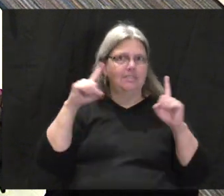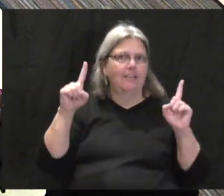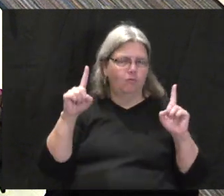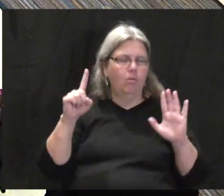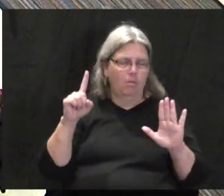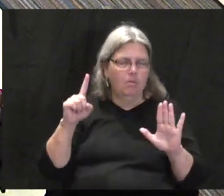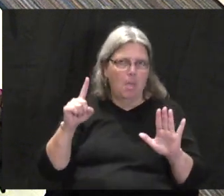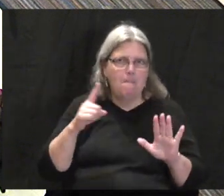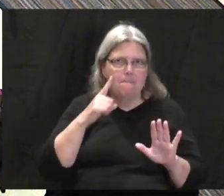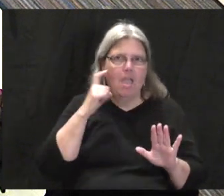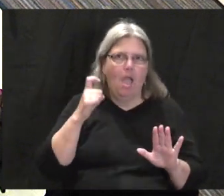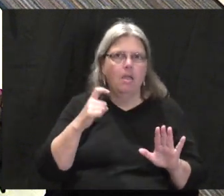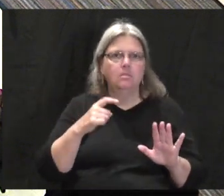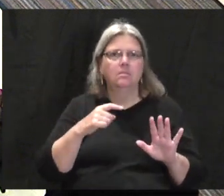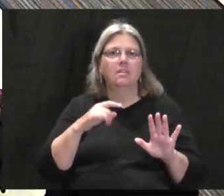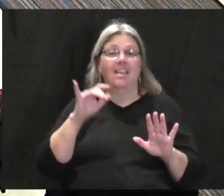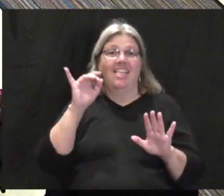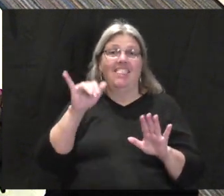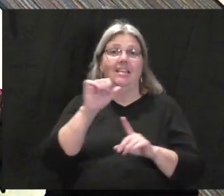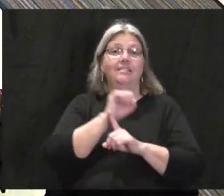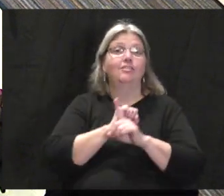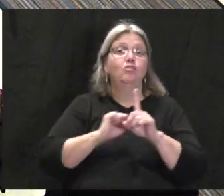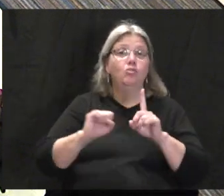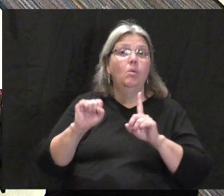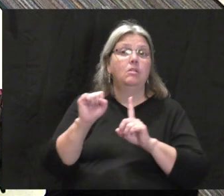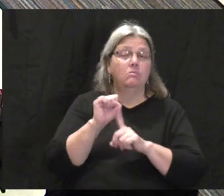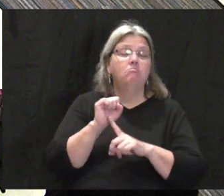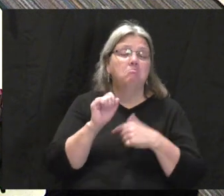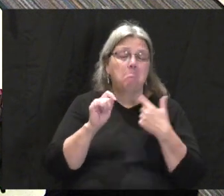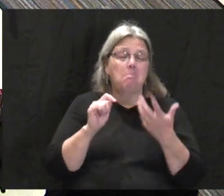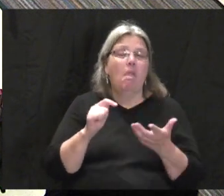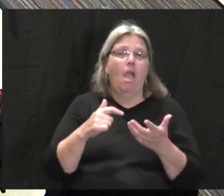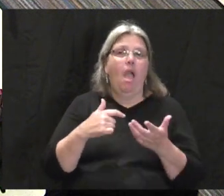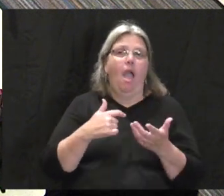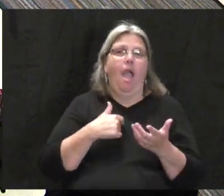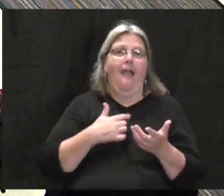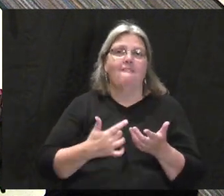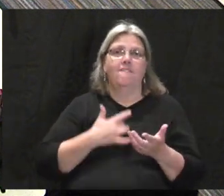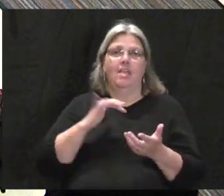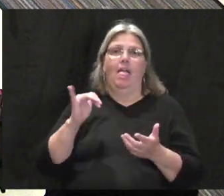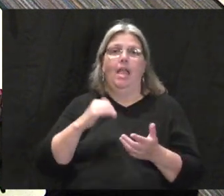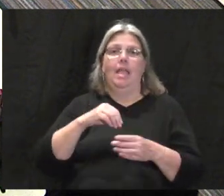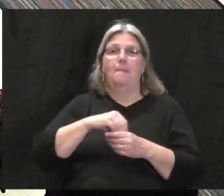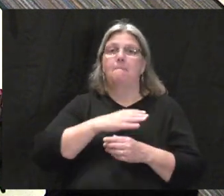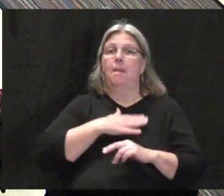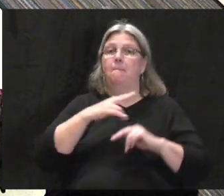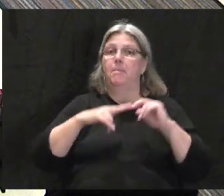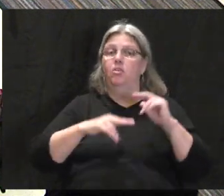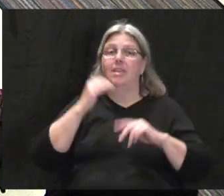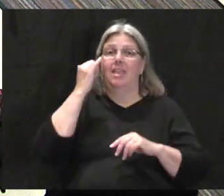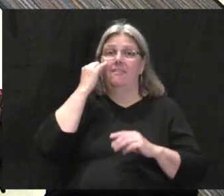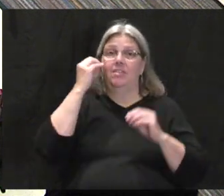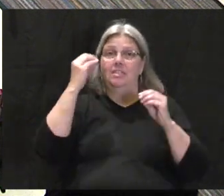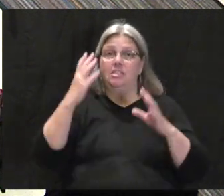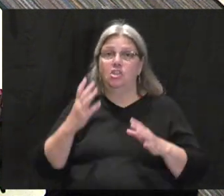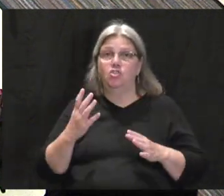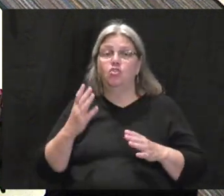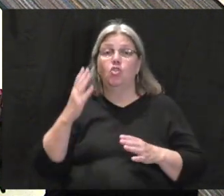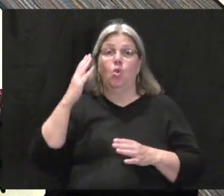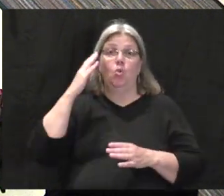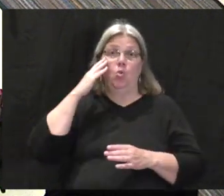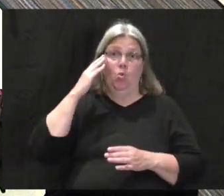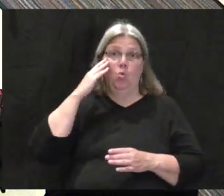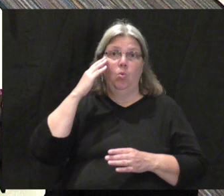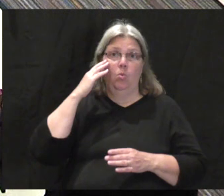knew, or if a child came to them, or if a situation, and again, sometimes a child may have